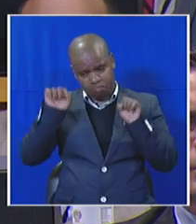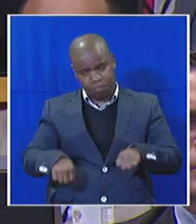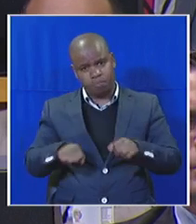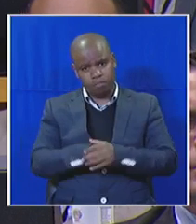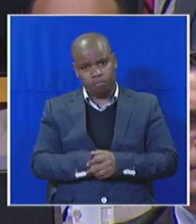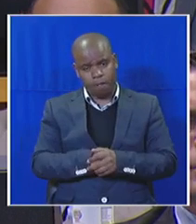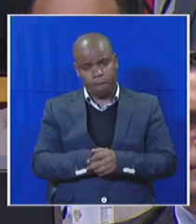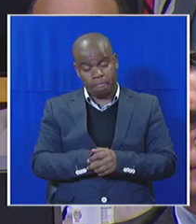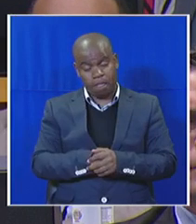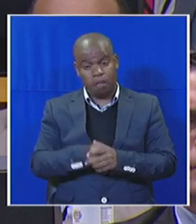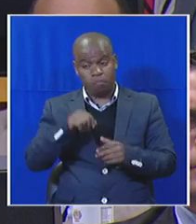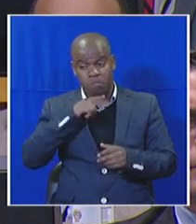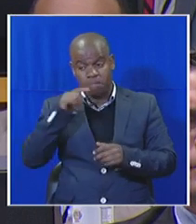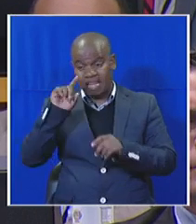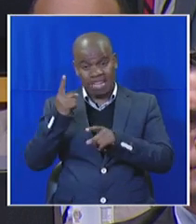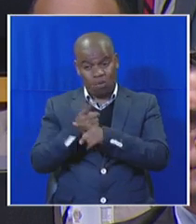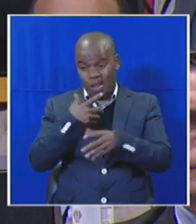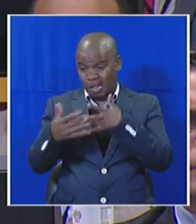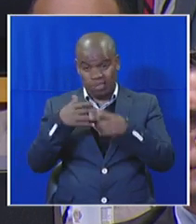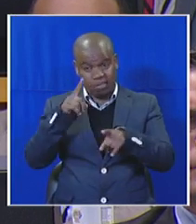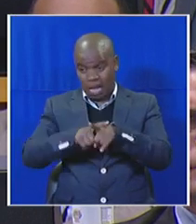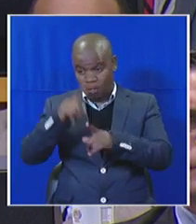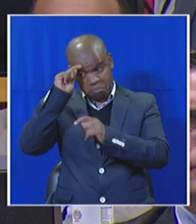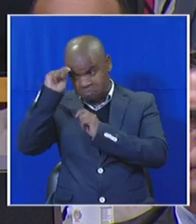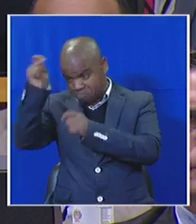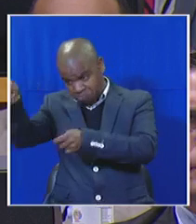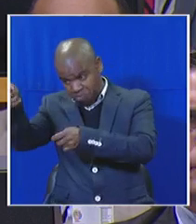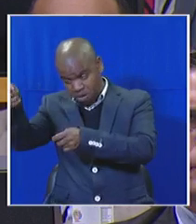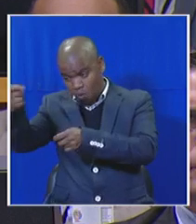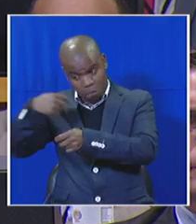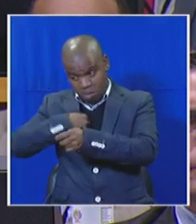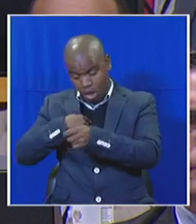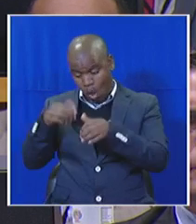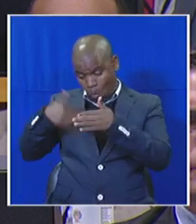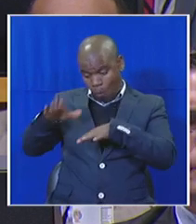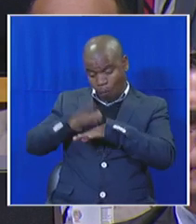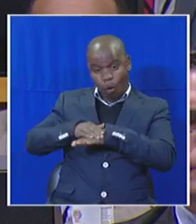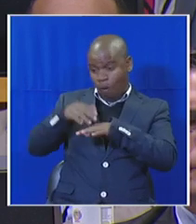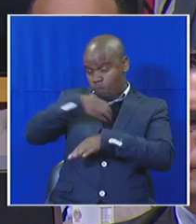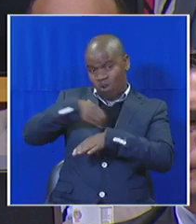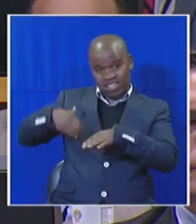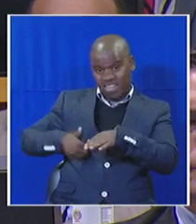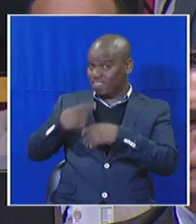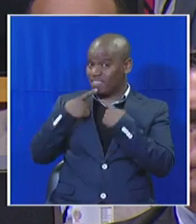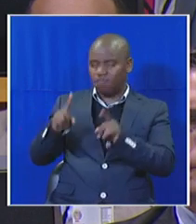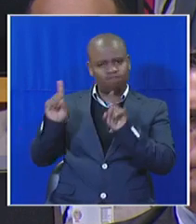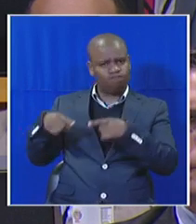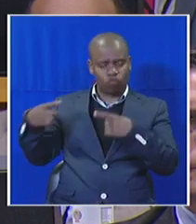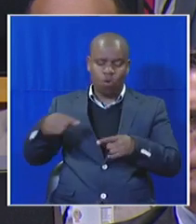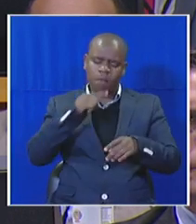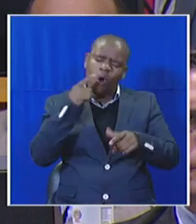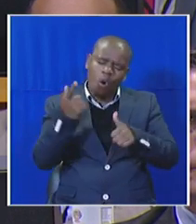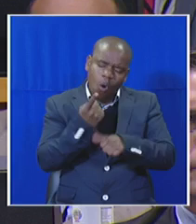President, that is not a hat that you can just take on and off as you please. You were elected by this House to put the country first